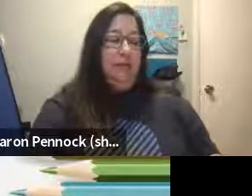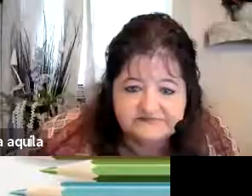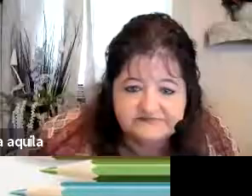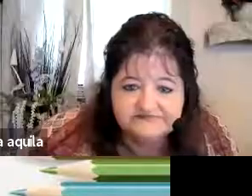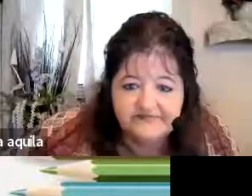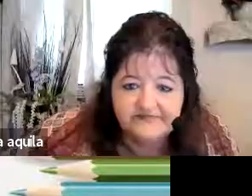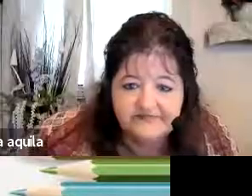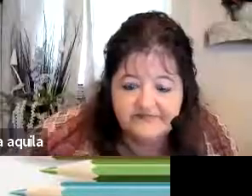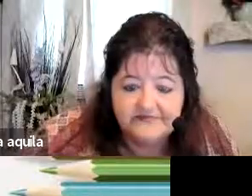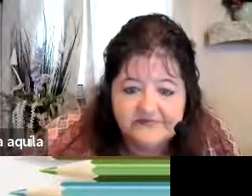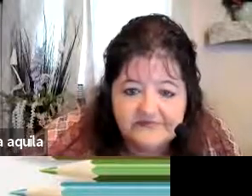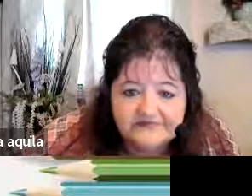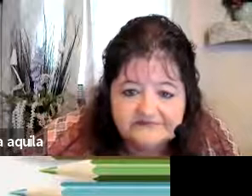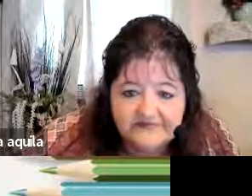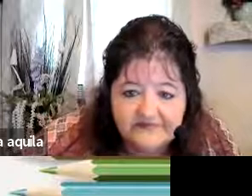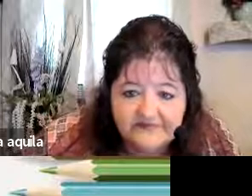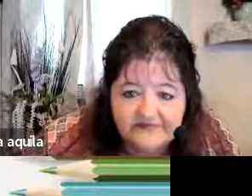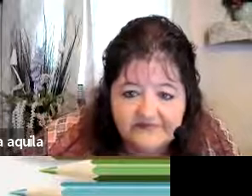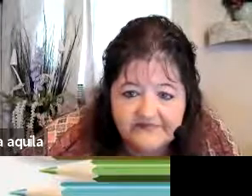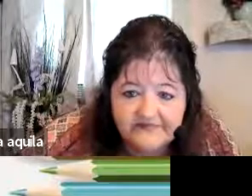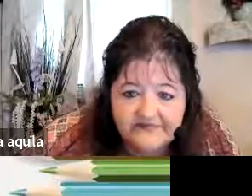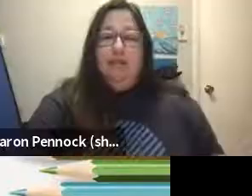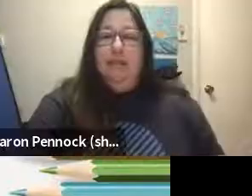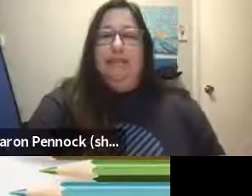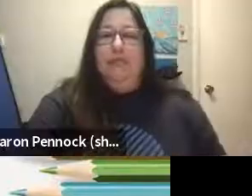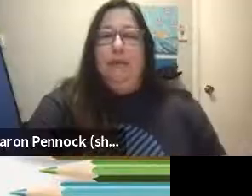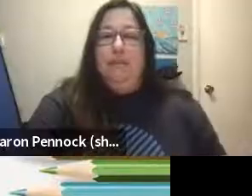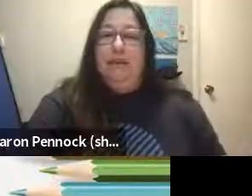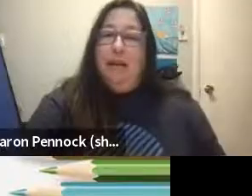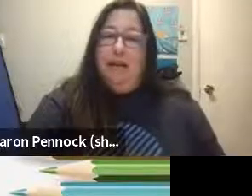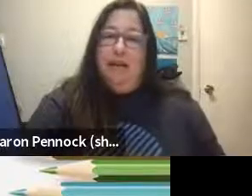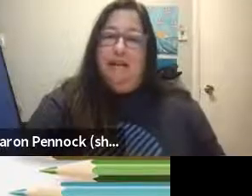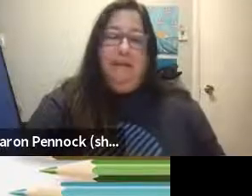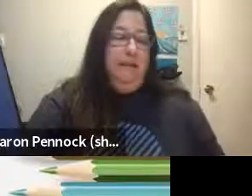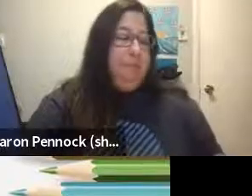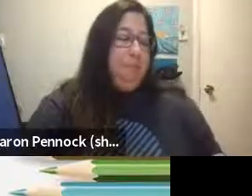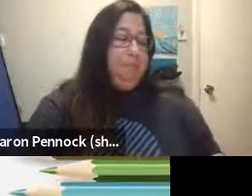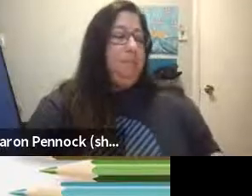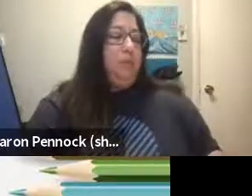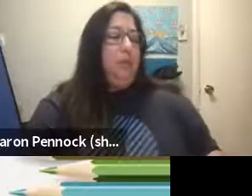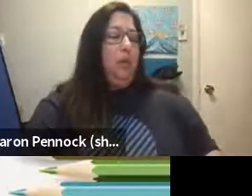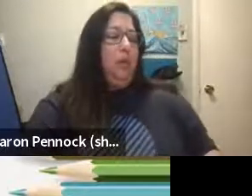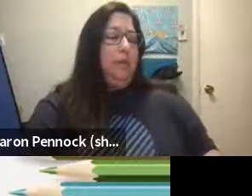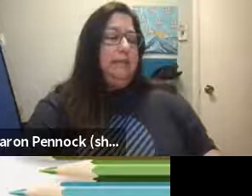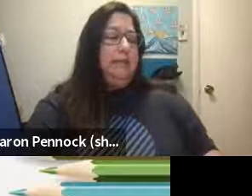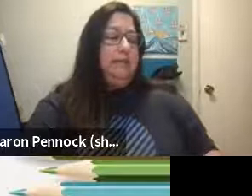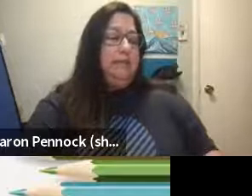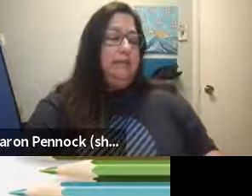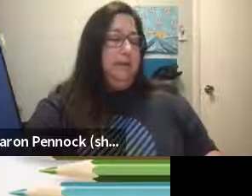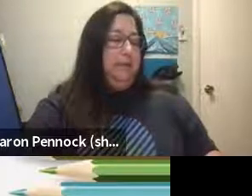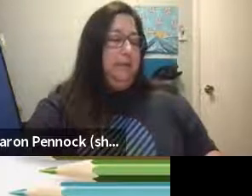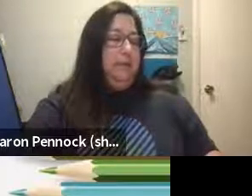to urge them to sign on as a co-sponsor. On the screen is information about how to contact them. Once